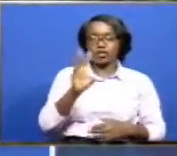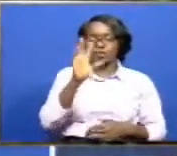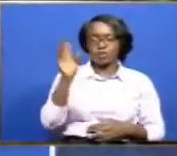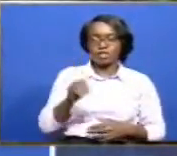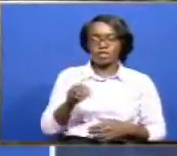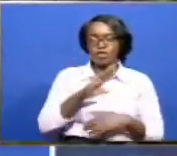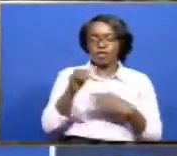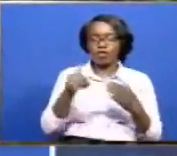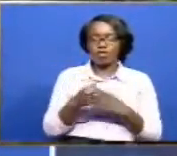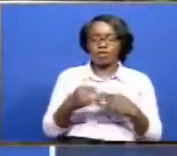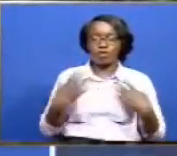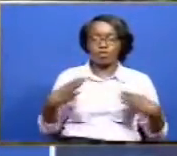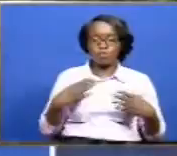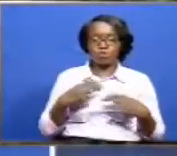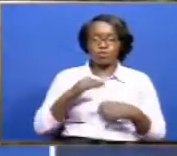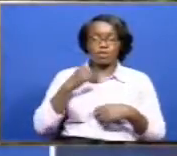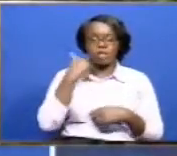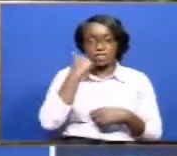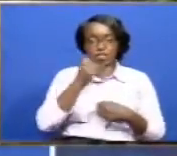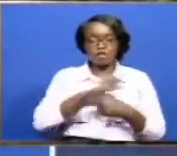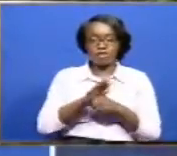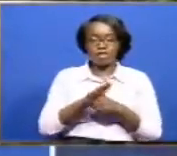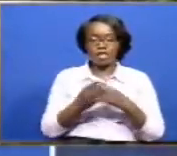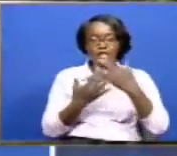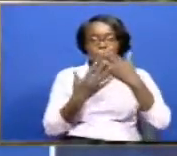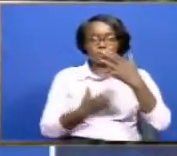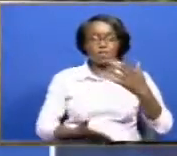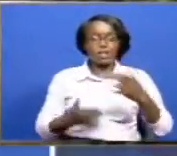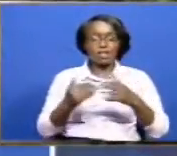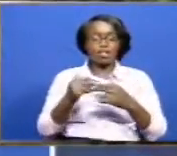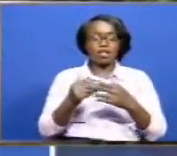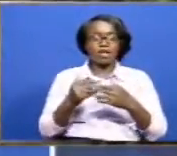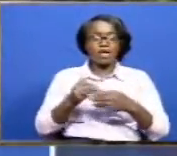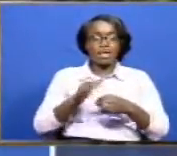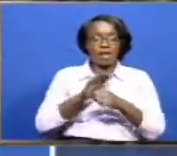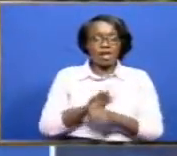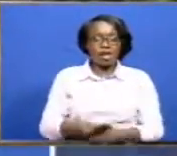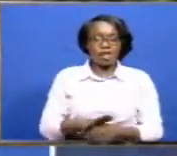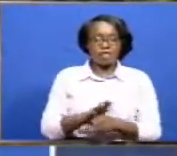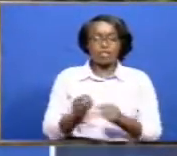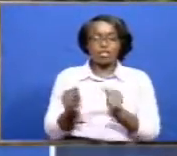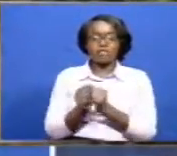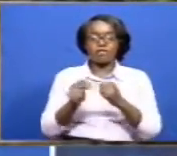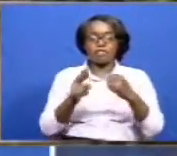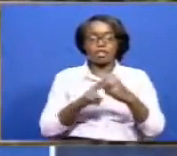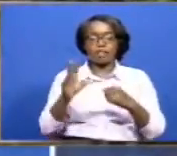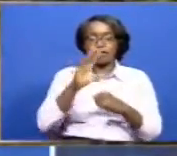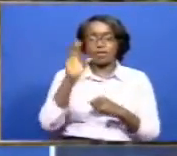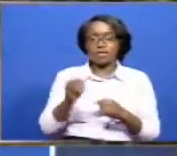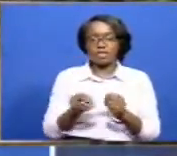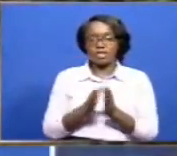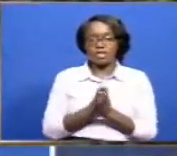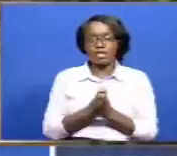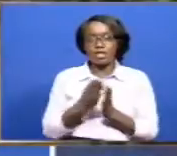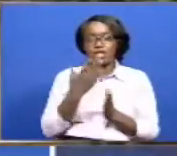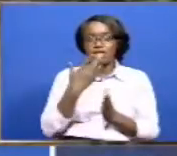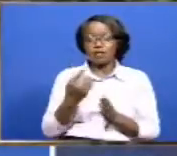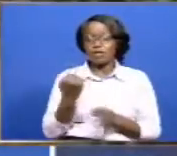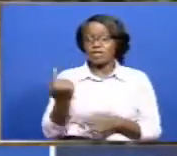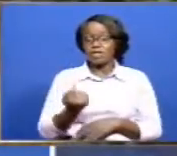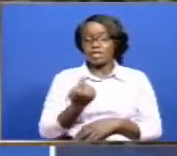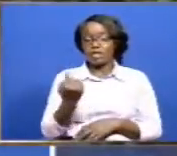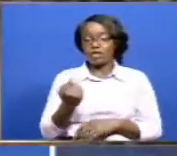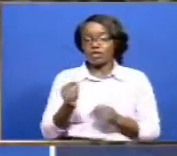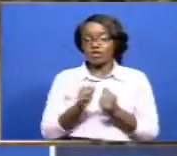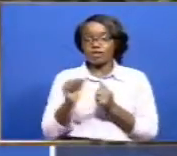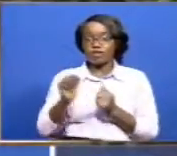cases, hypertension alone accounting for 17% of the cases, diabetes on its own 15%